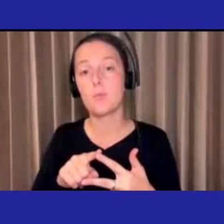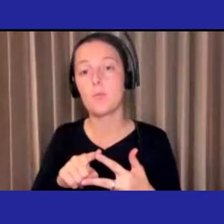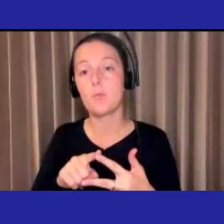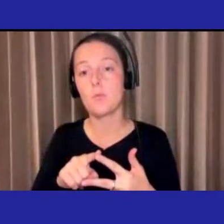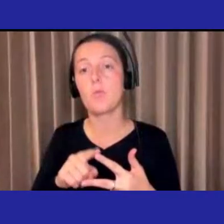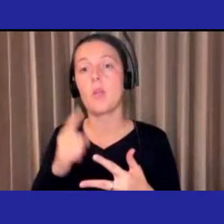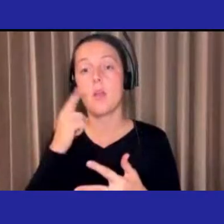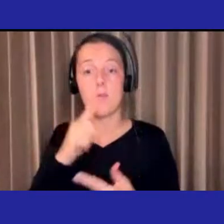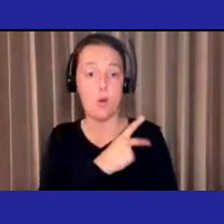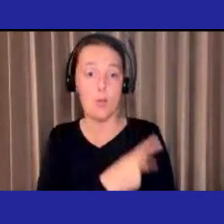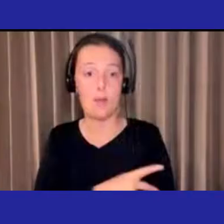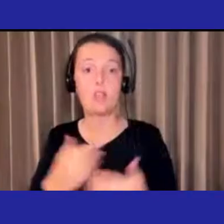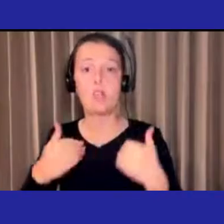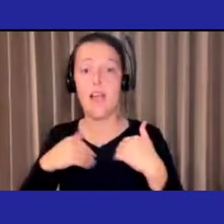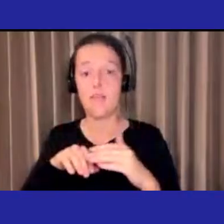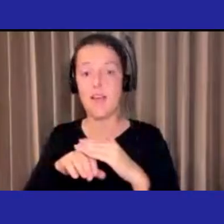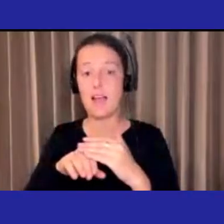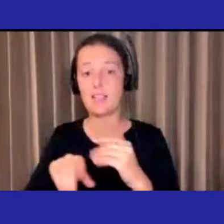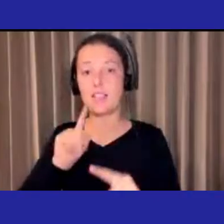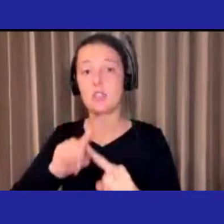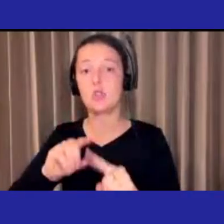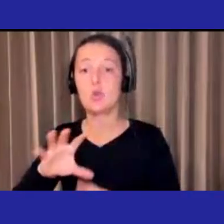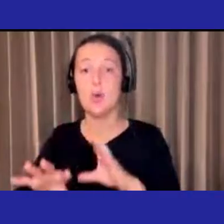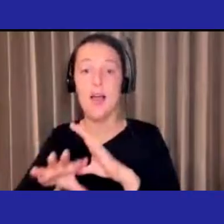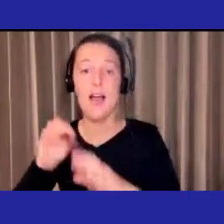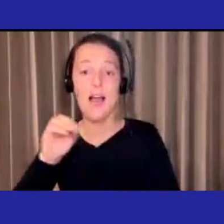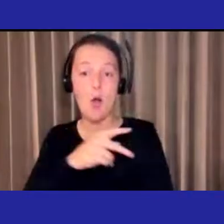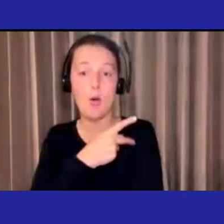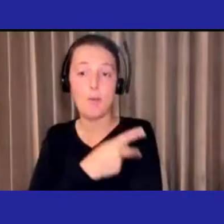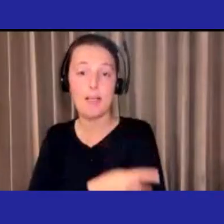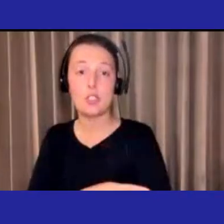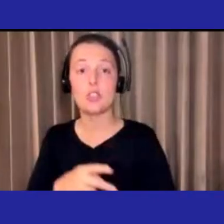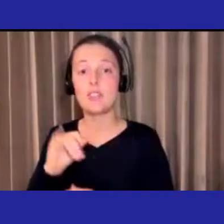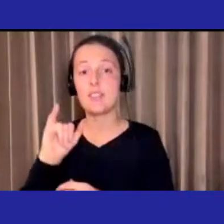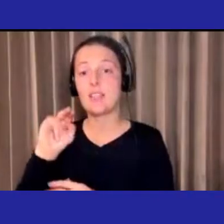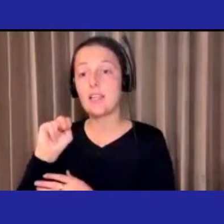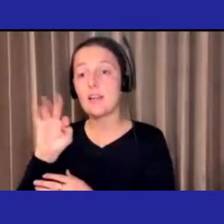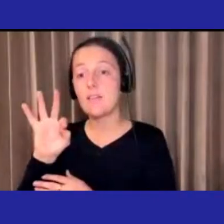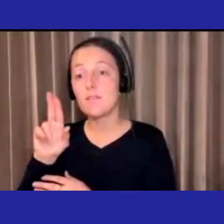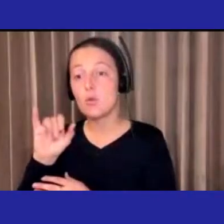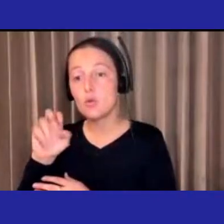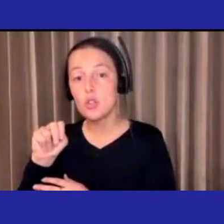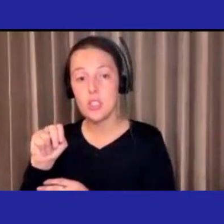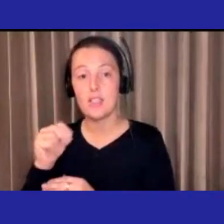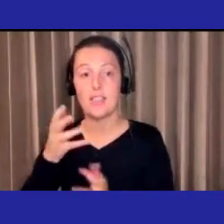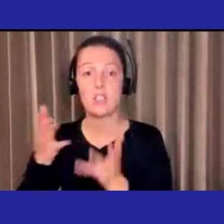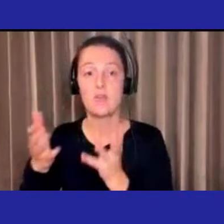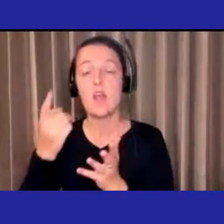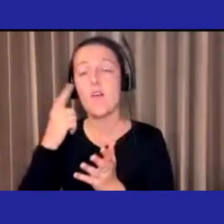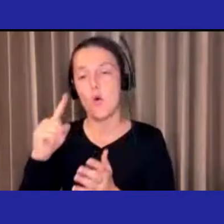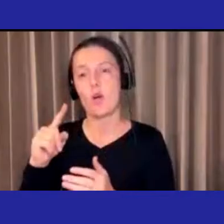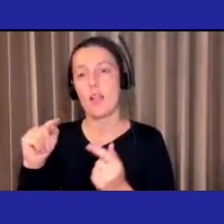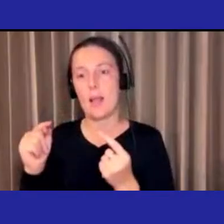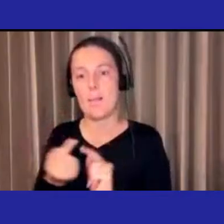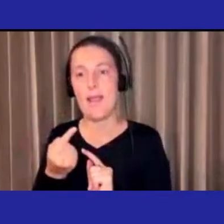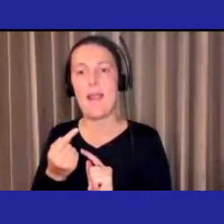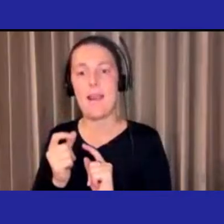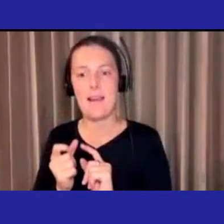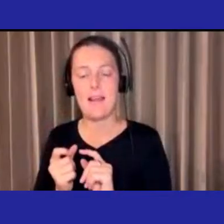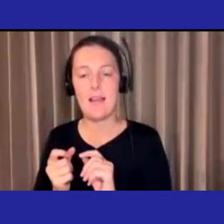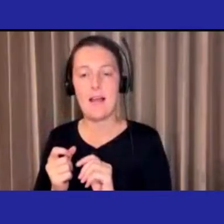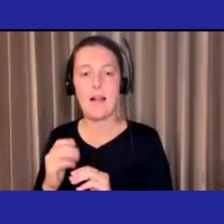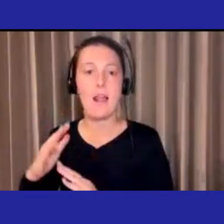to outpatient infusion services for when they have pain episodes, as well as integrating psychosocial support